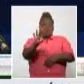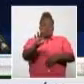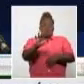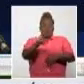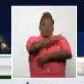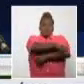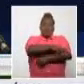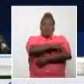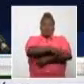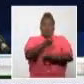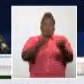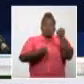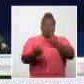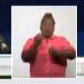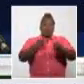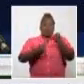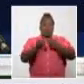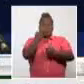cases